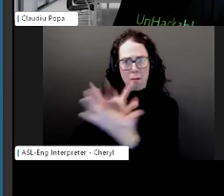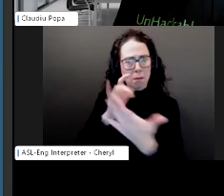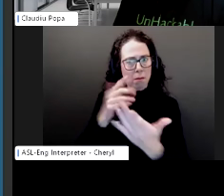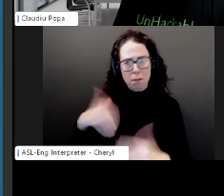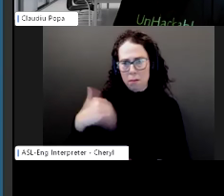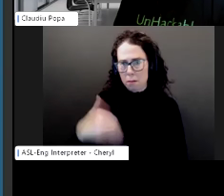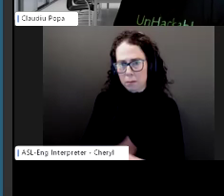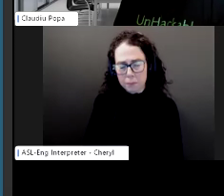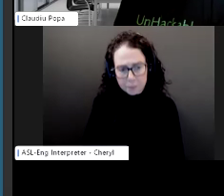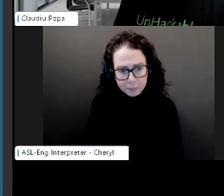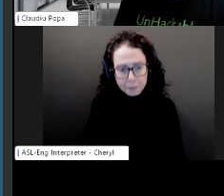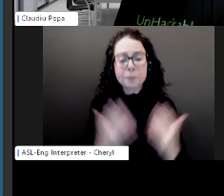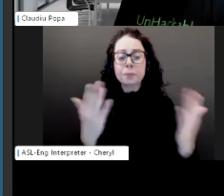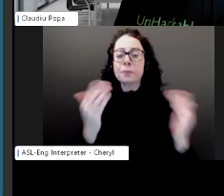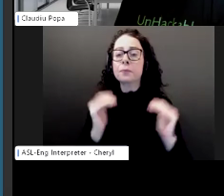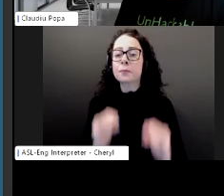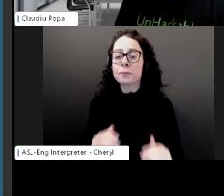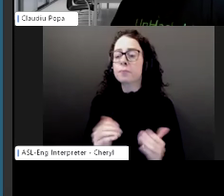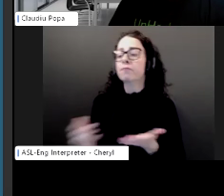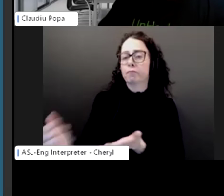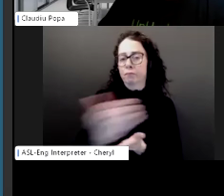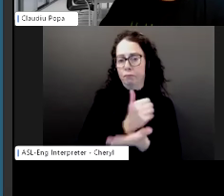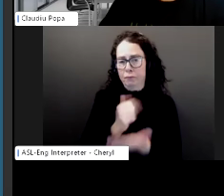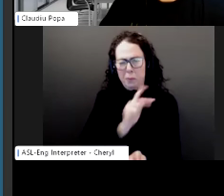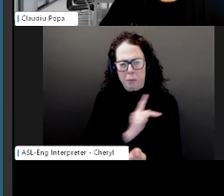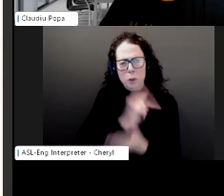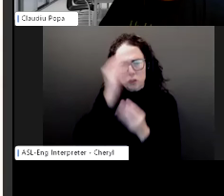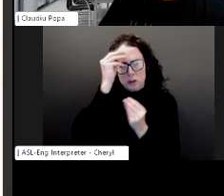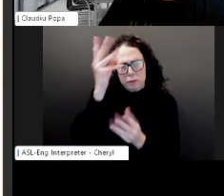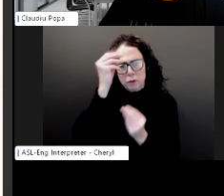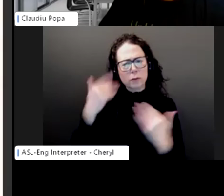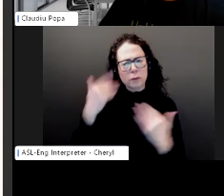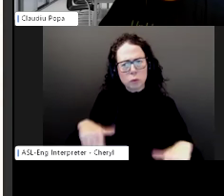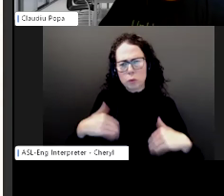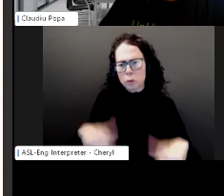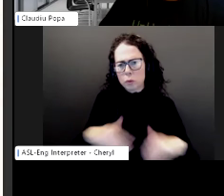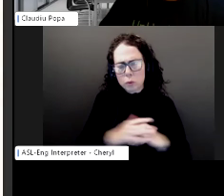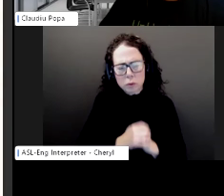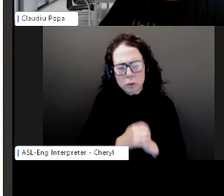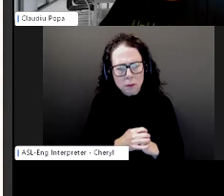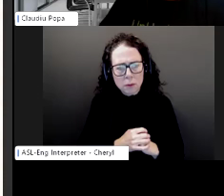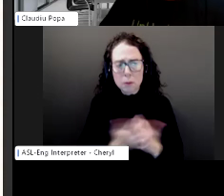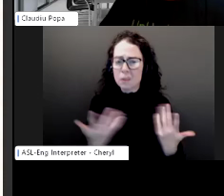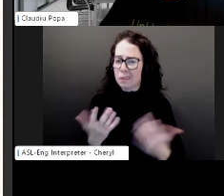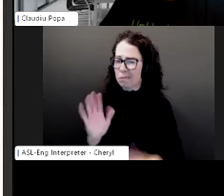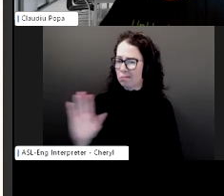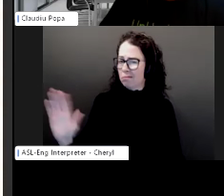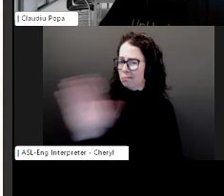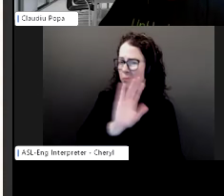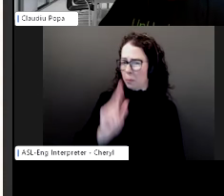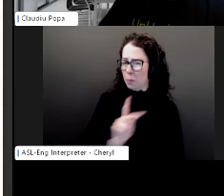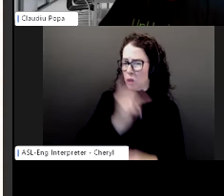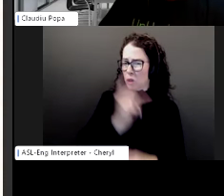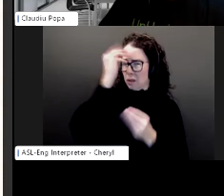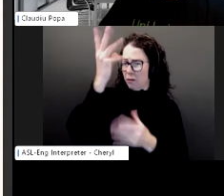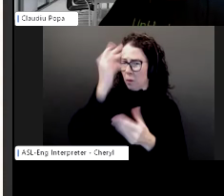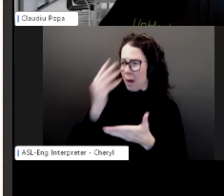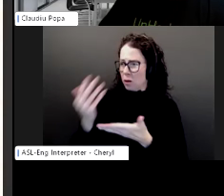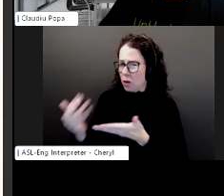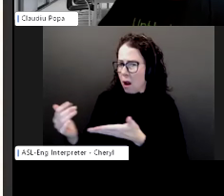And so finally, harvesting personal information is important, because that personal information can be used in the future. You can